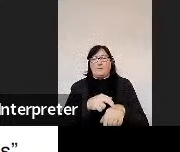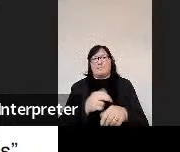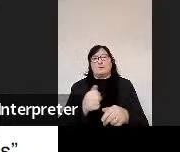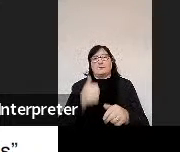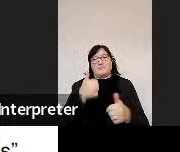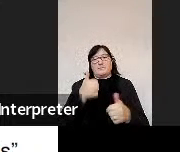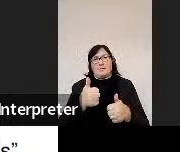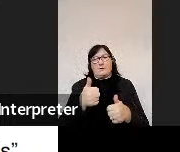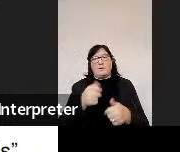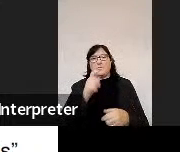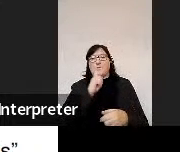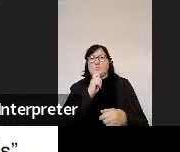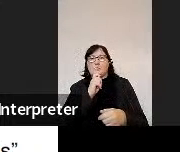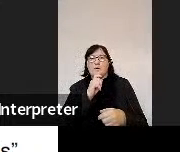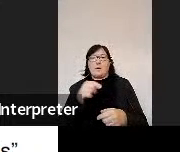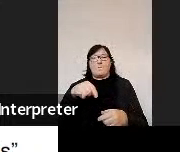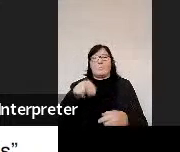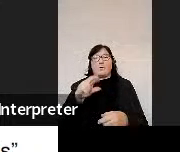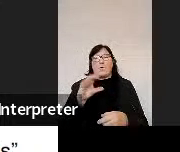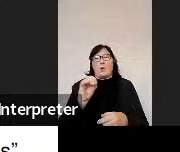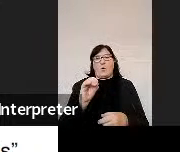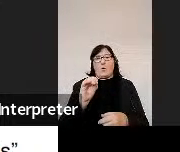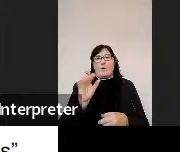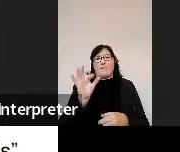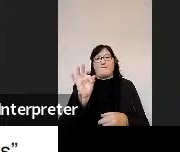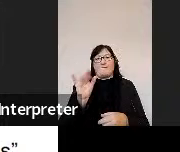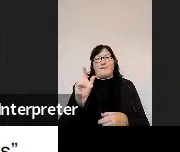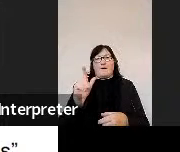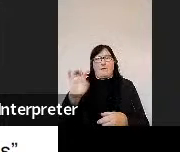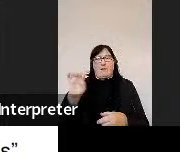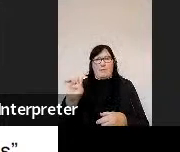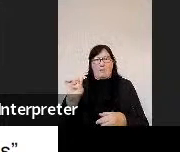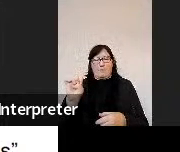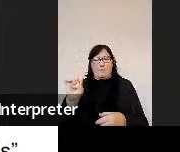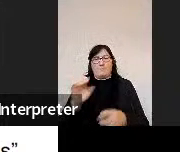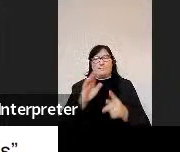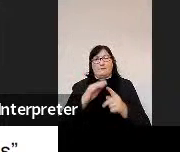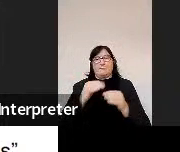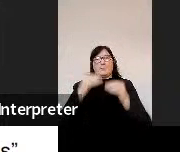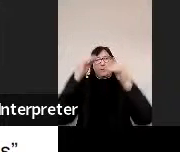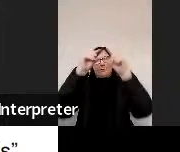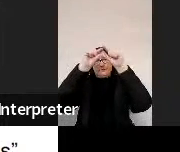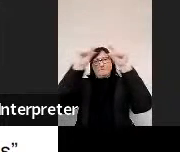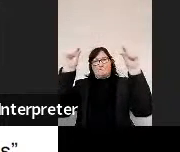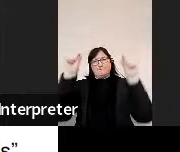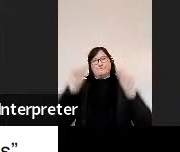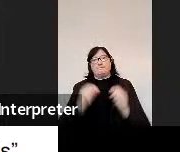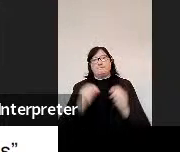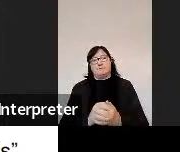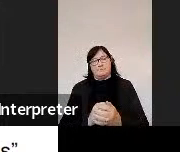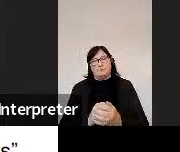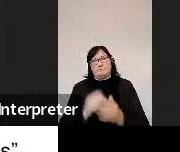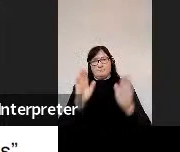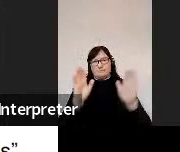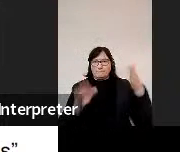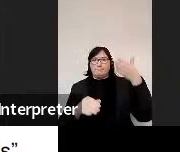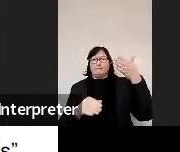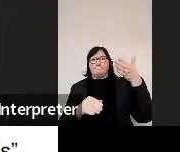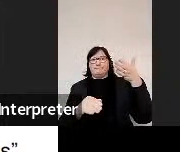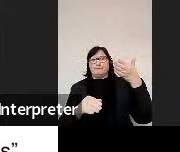this, you need to click on a user on the top menu. It would then bring up the user menu on the left-hand